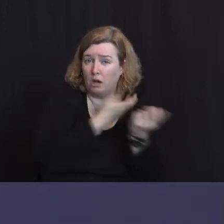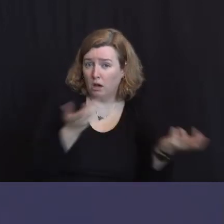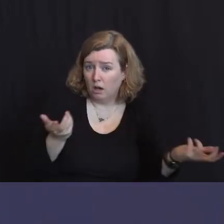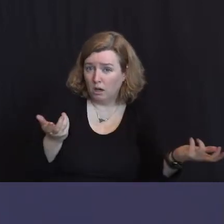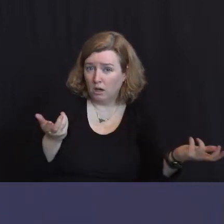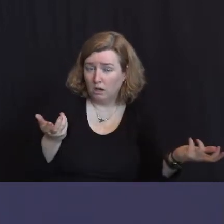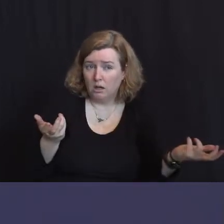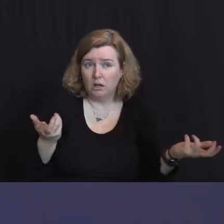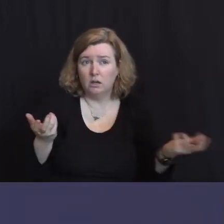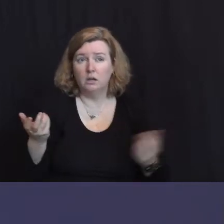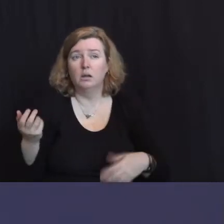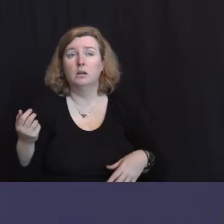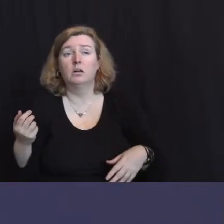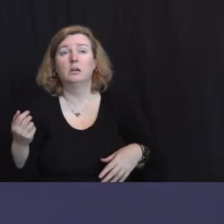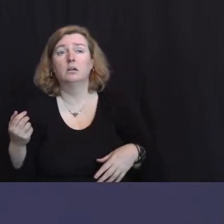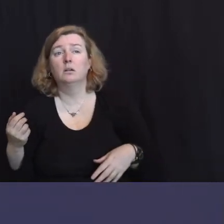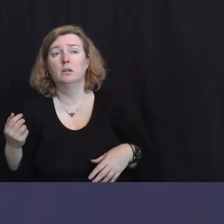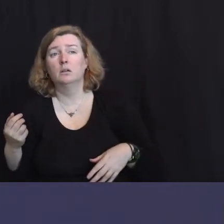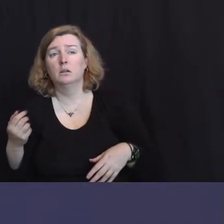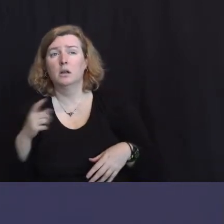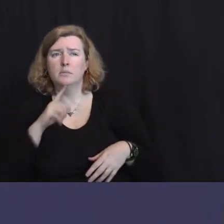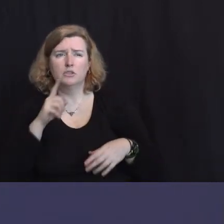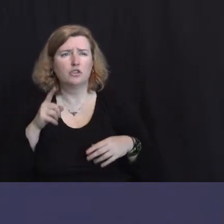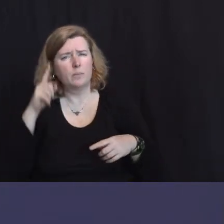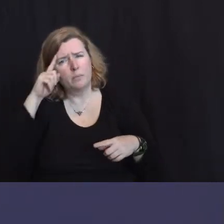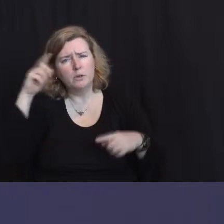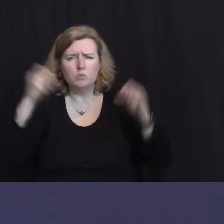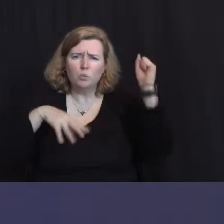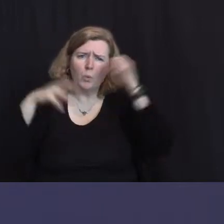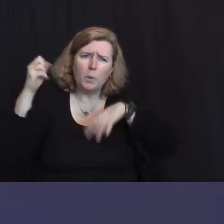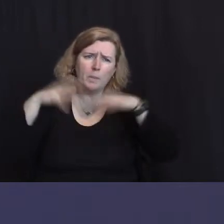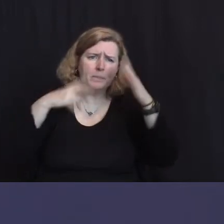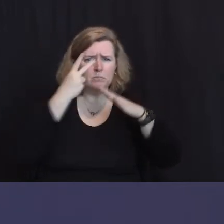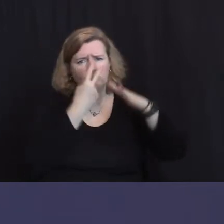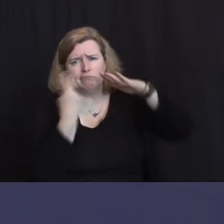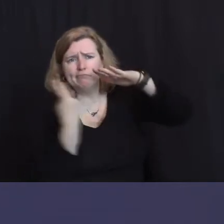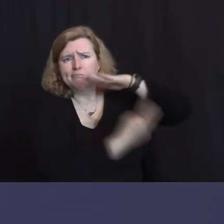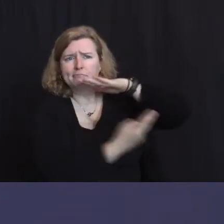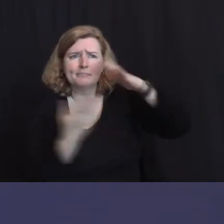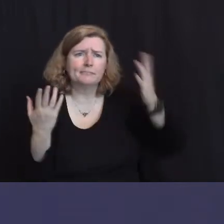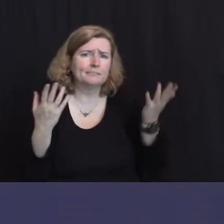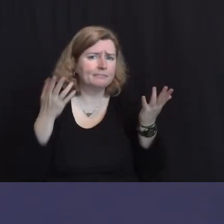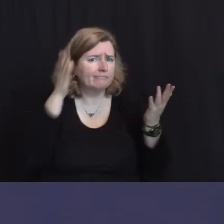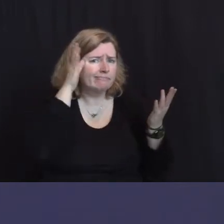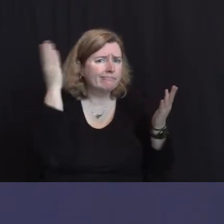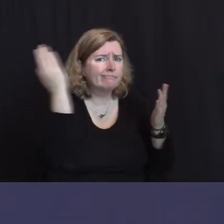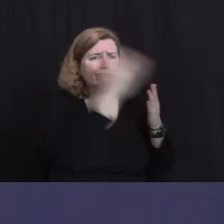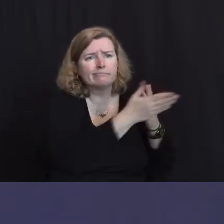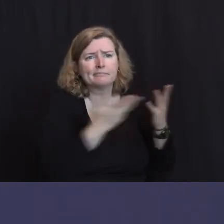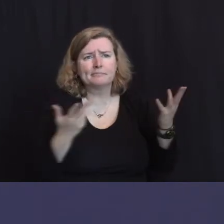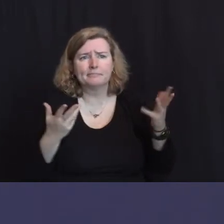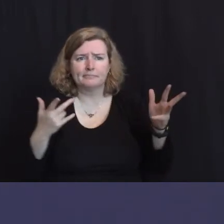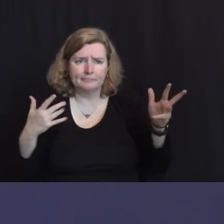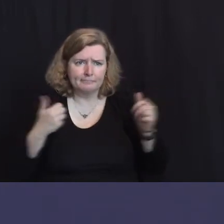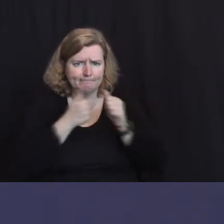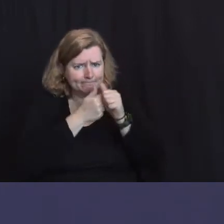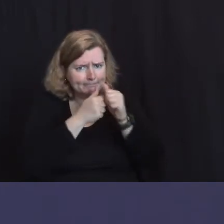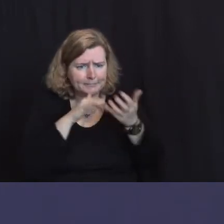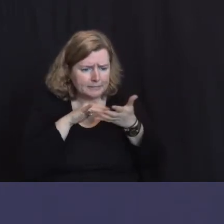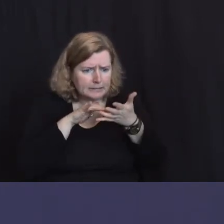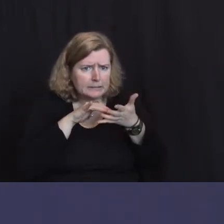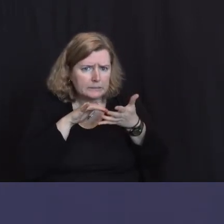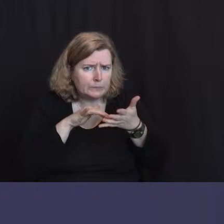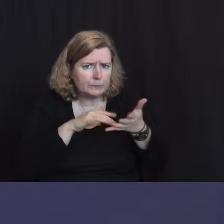have brainstormed about what may happen because you've been right on top of this stuff from the get-go. Do